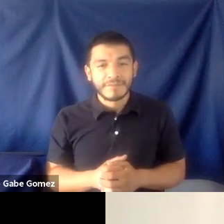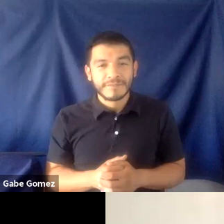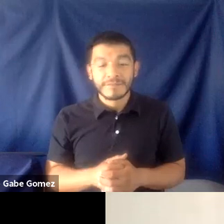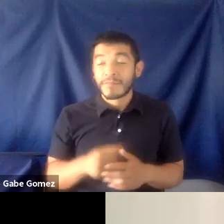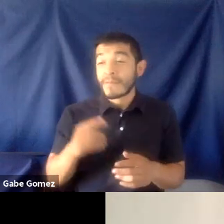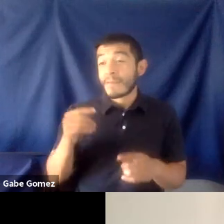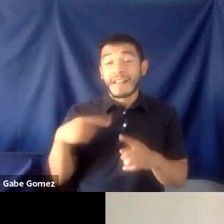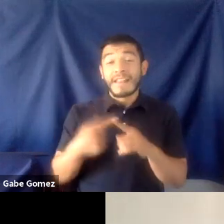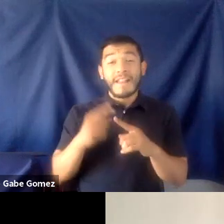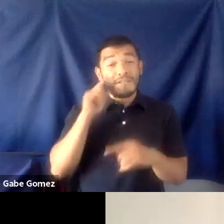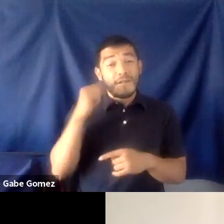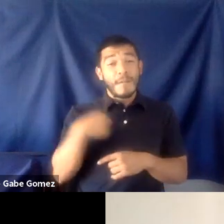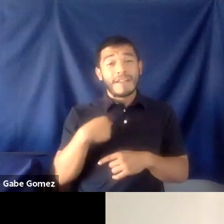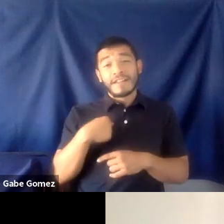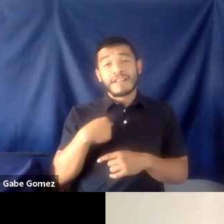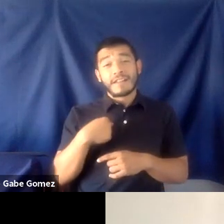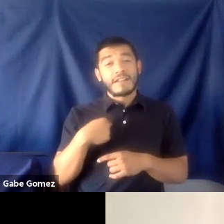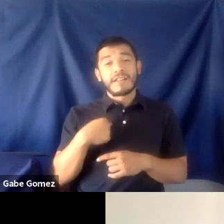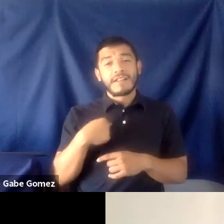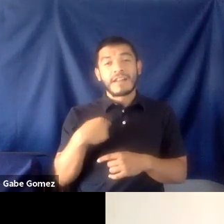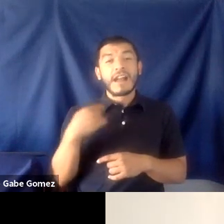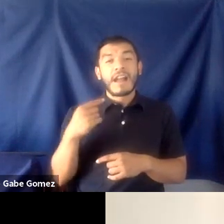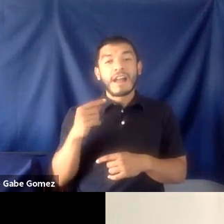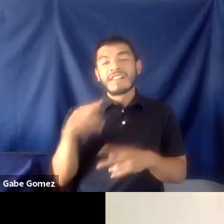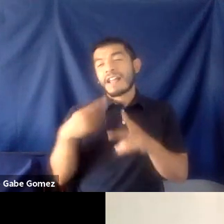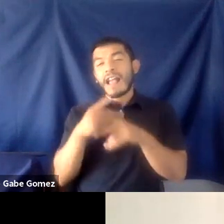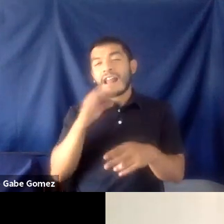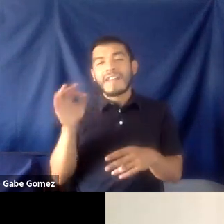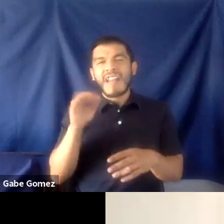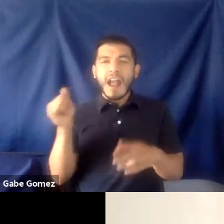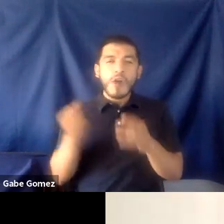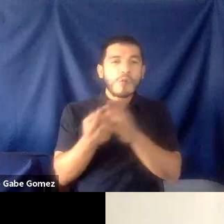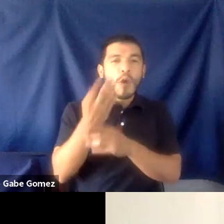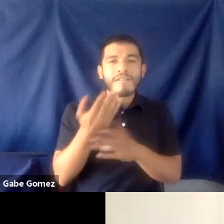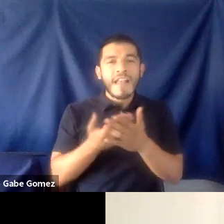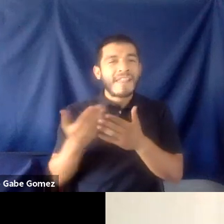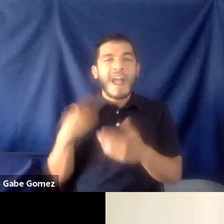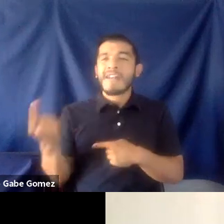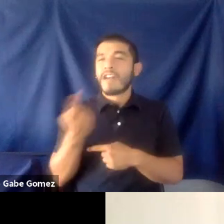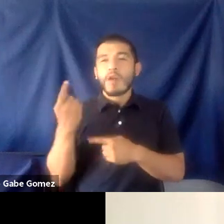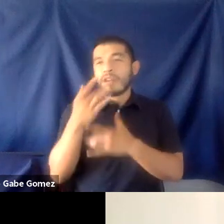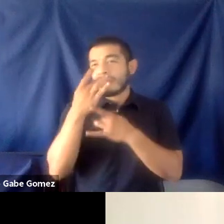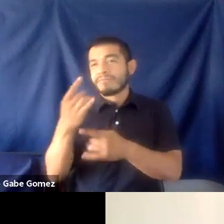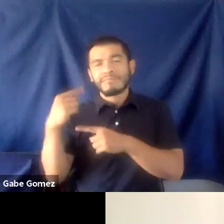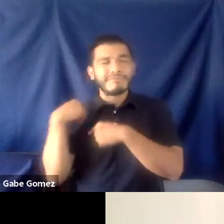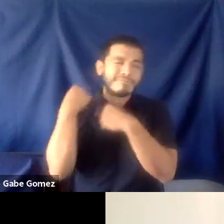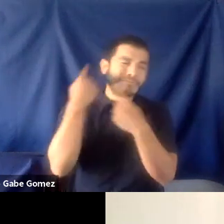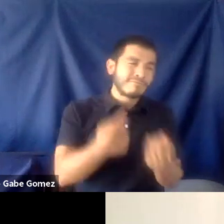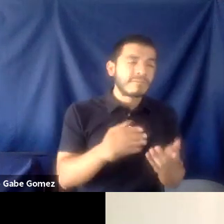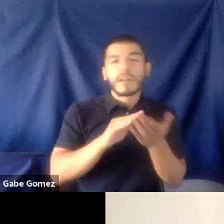yeah, I mean, for me, it's kind of an evolution of the things I've always been interested in,